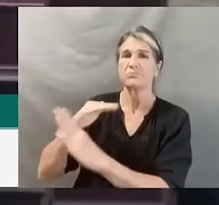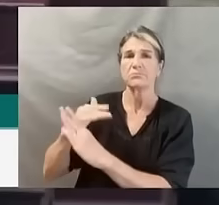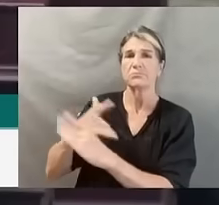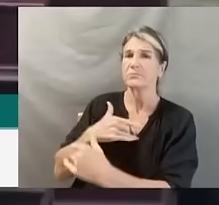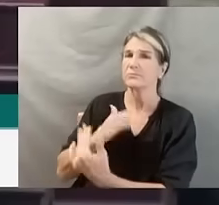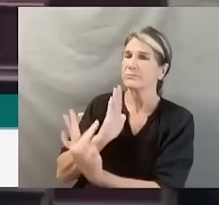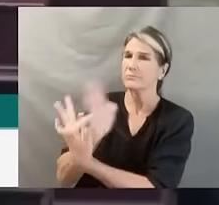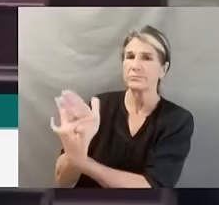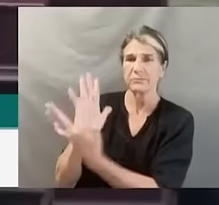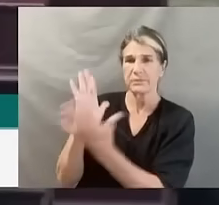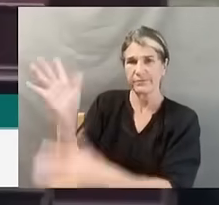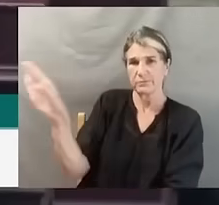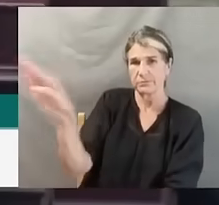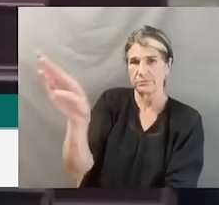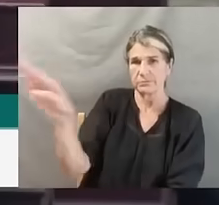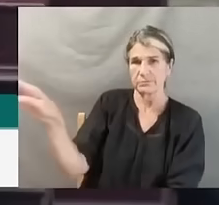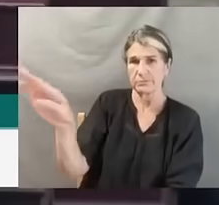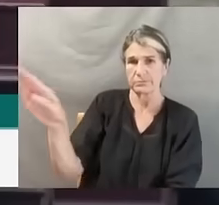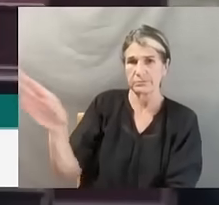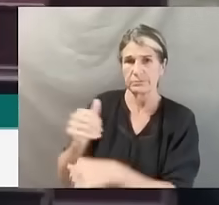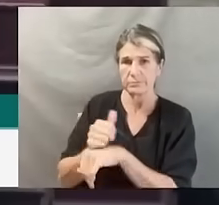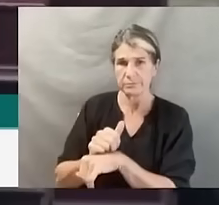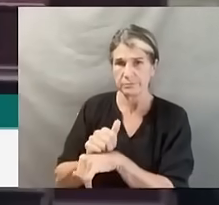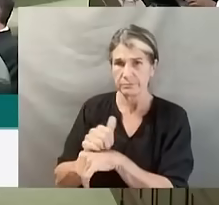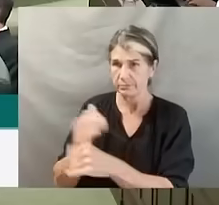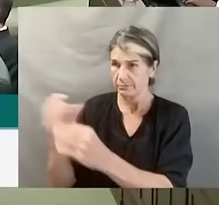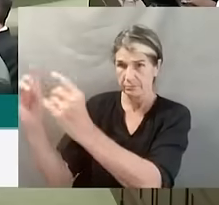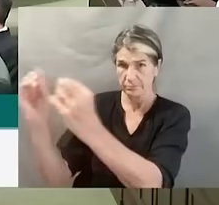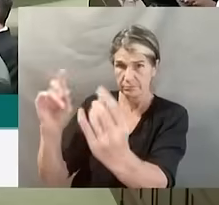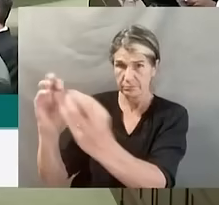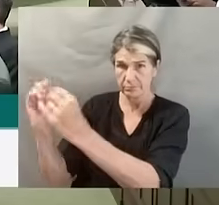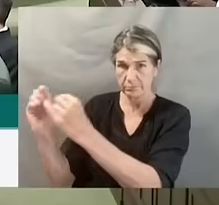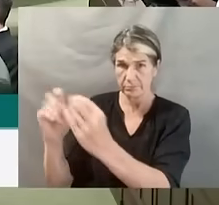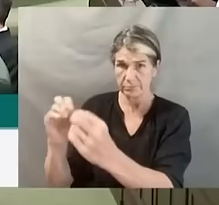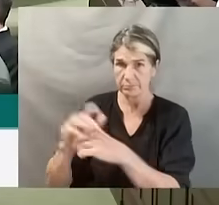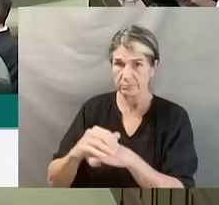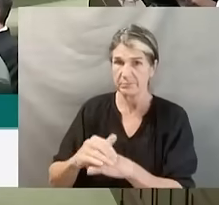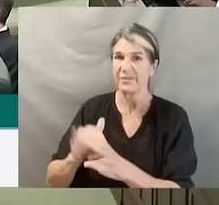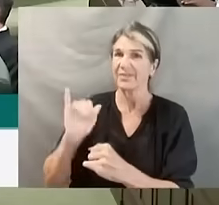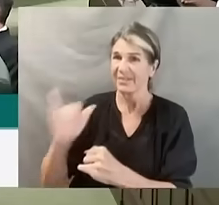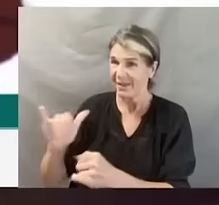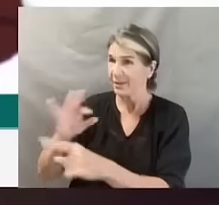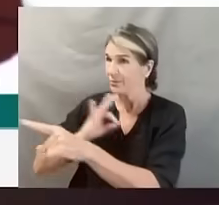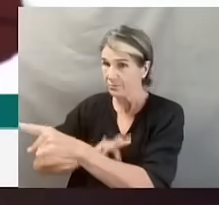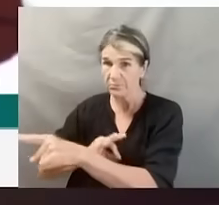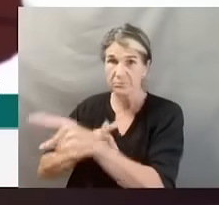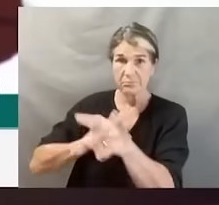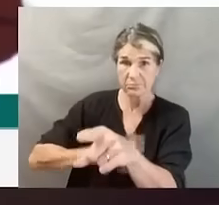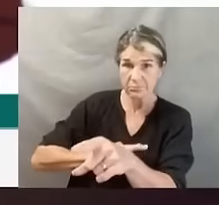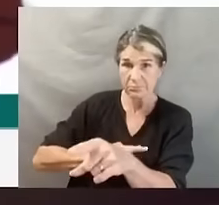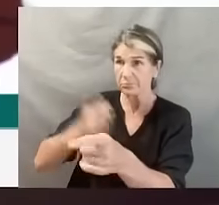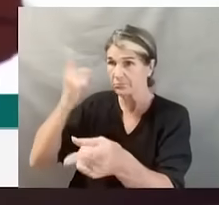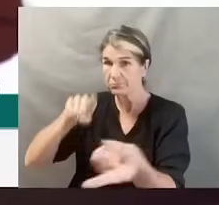benefit both workers and the students. The Honourable Member.